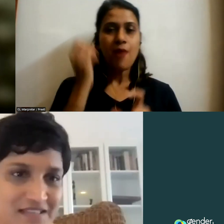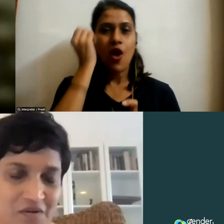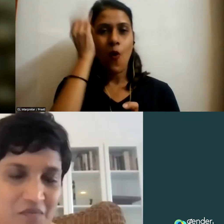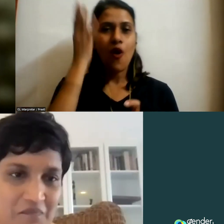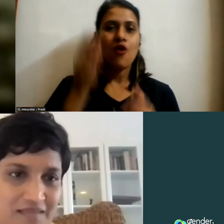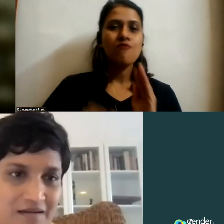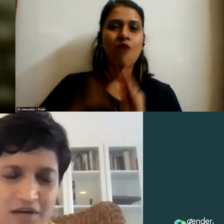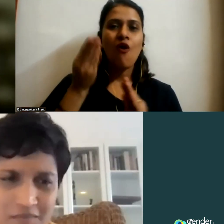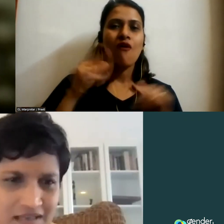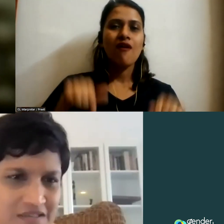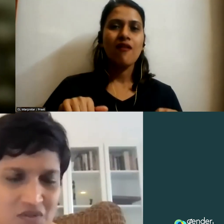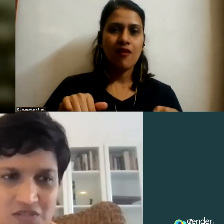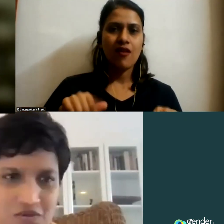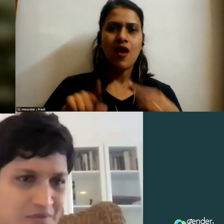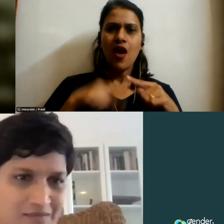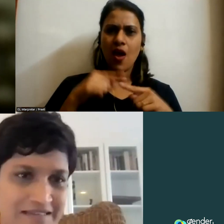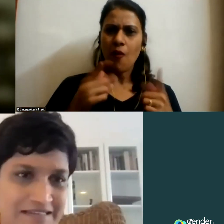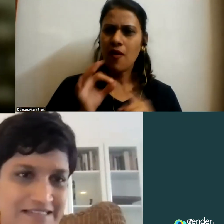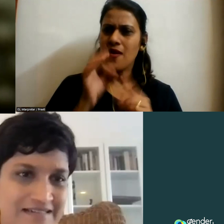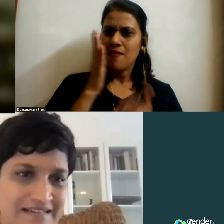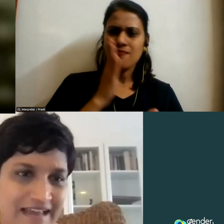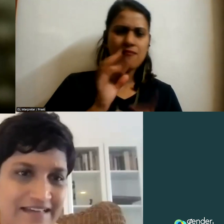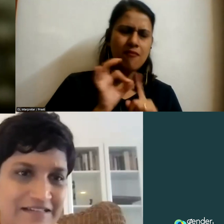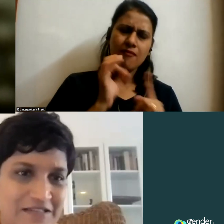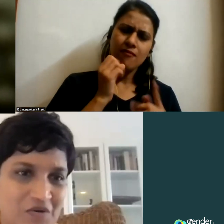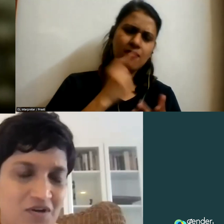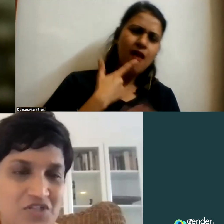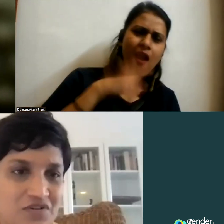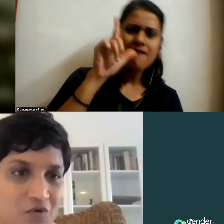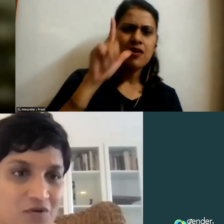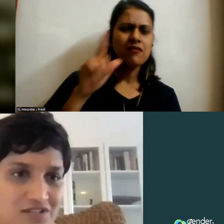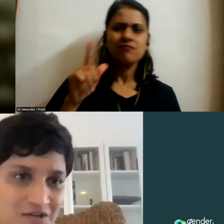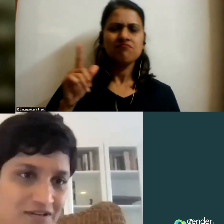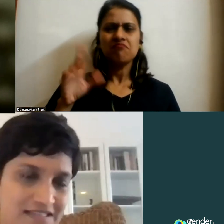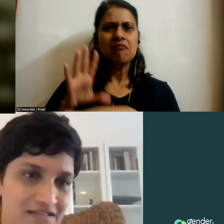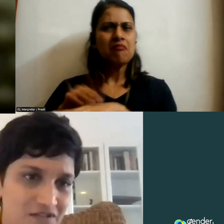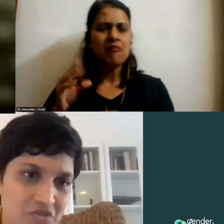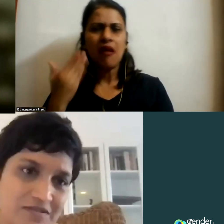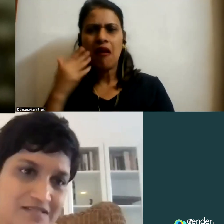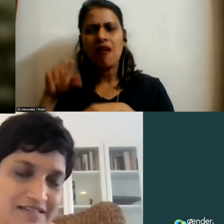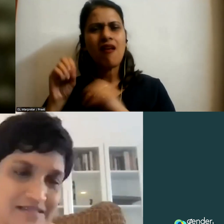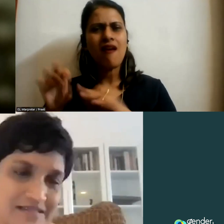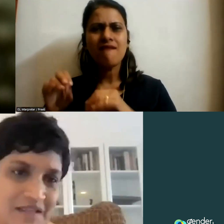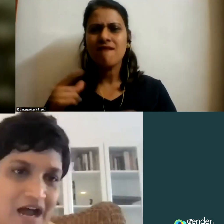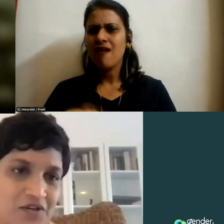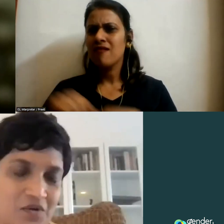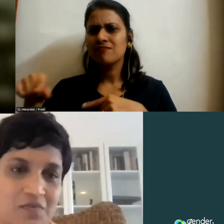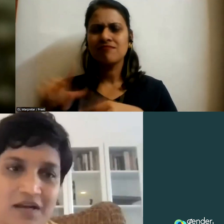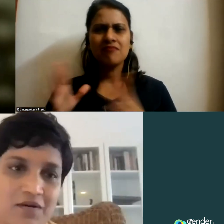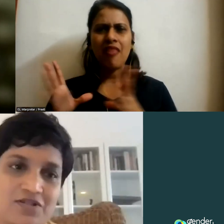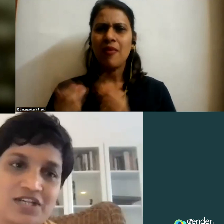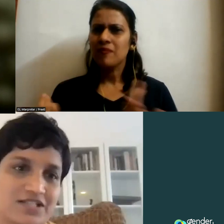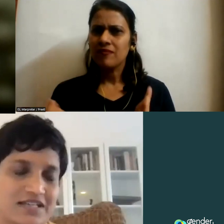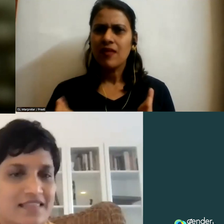what's, permanent and what's not permanent. And, what do you want to focus on as individuals, and how do you want to